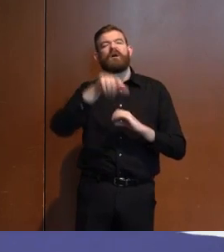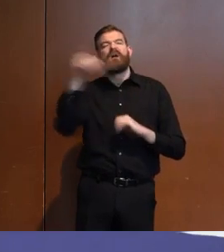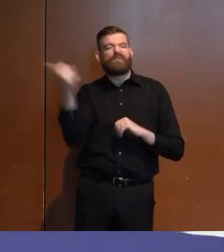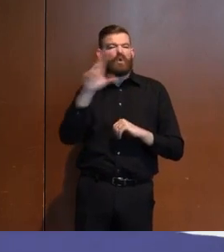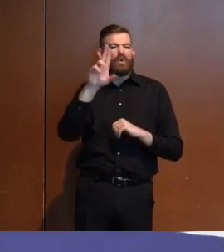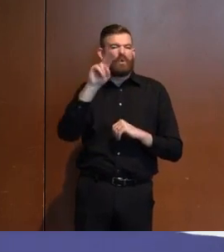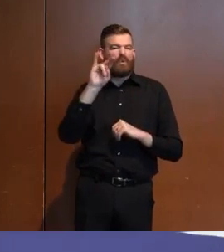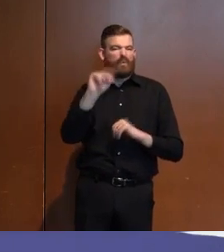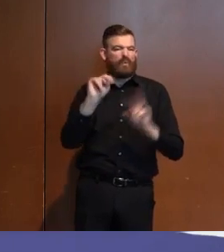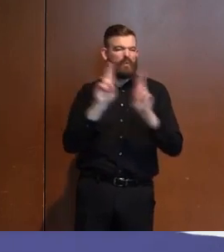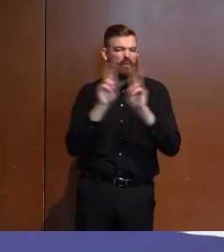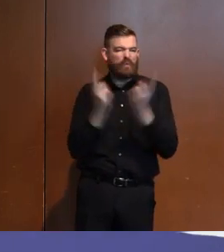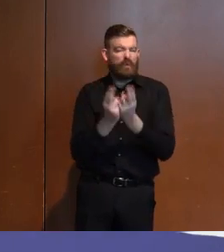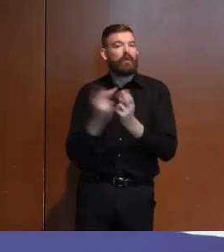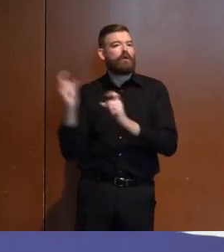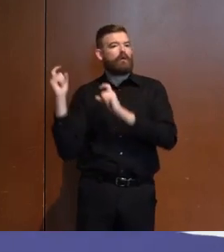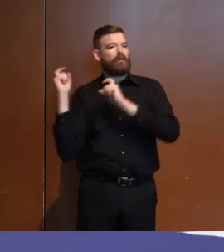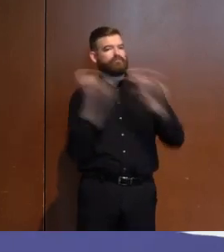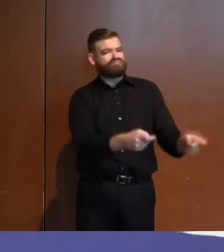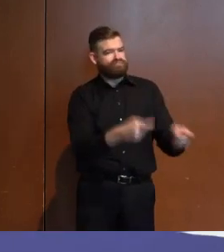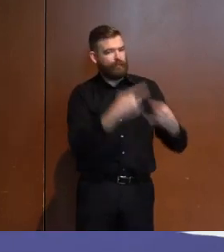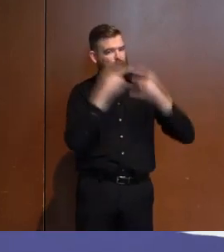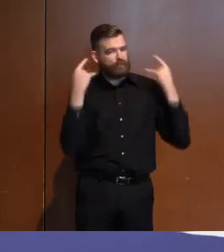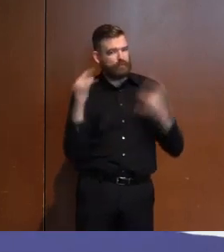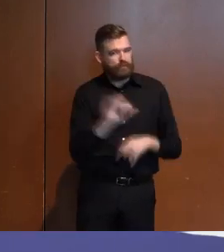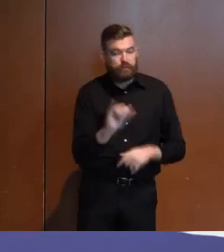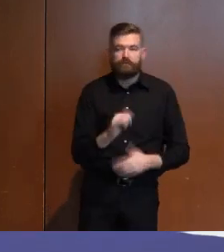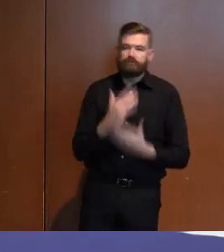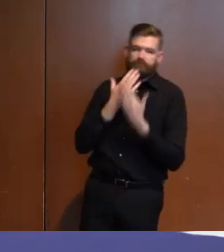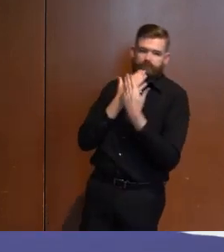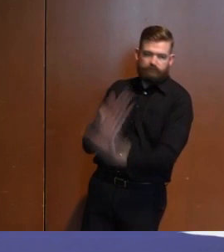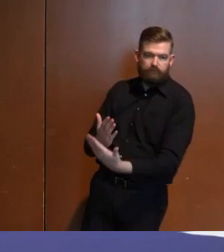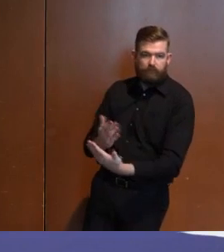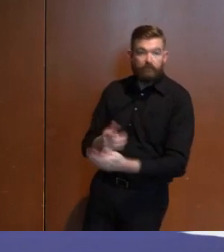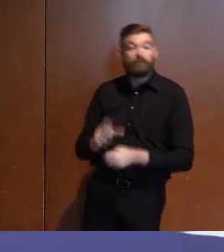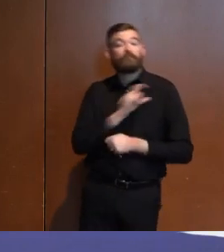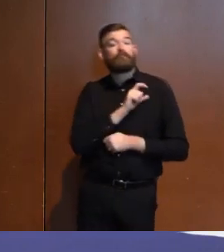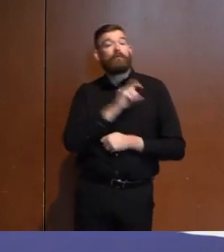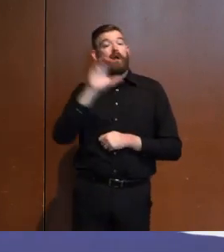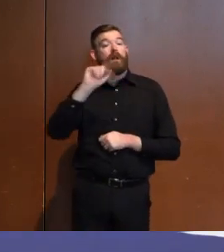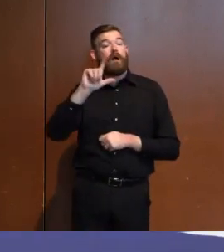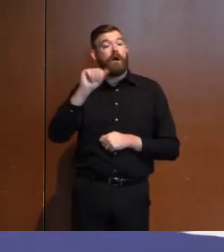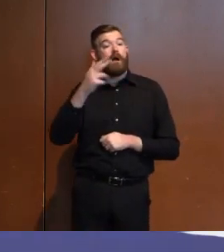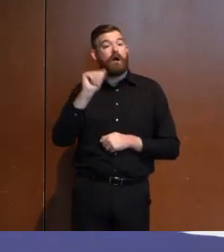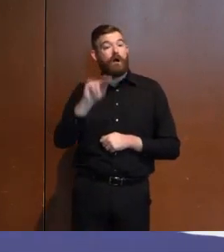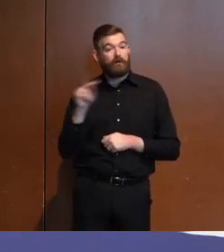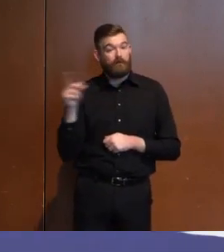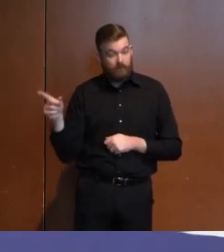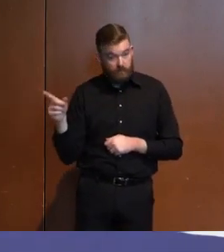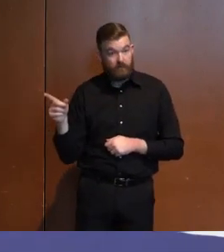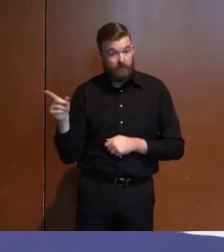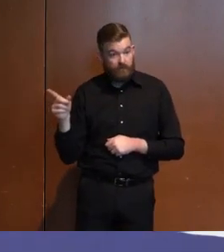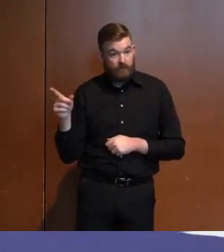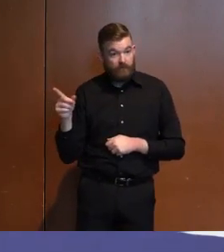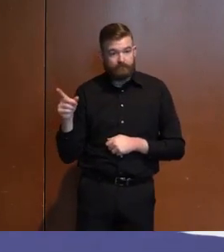masks. Pat Callahan will remind me that the website PPE donations